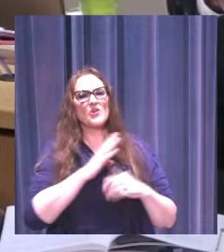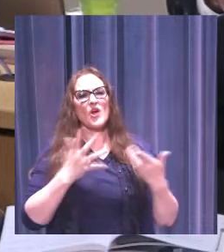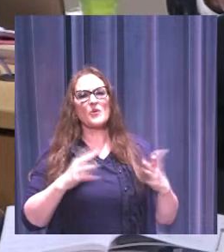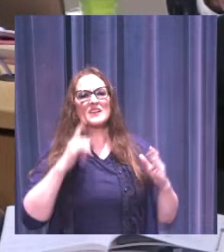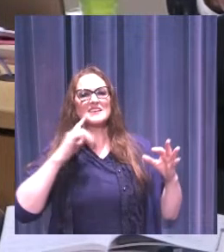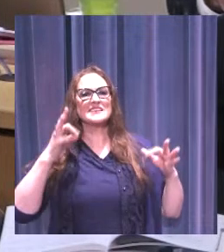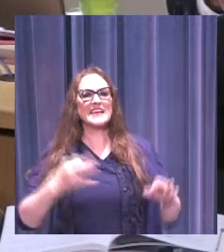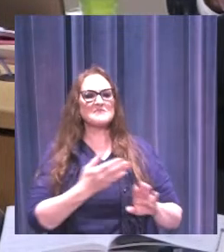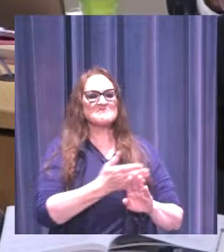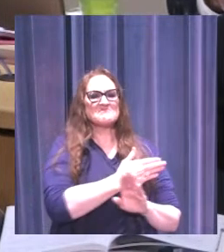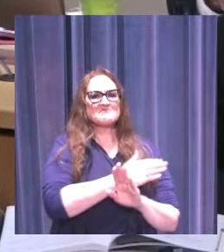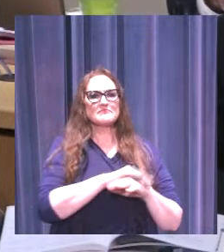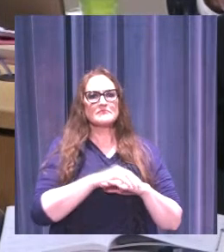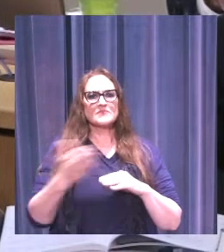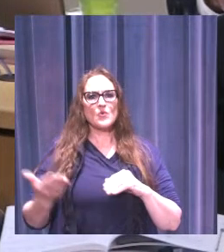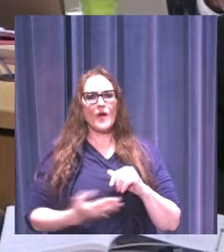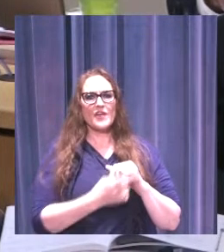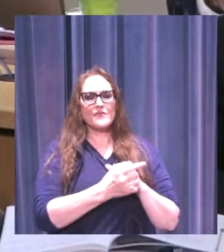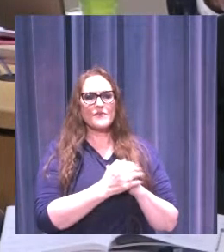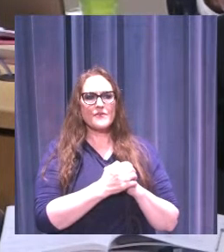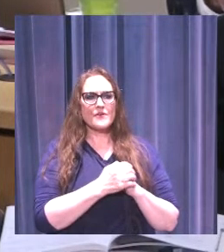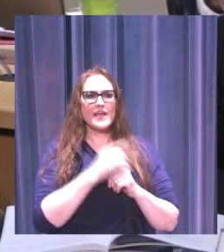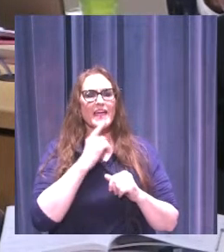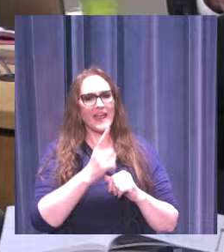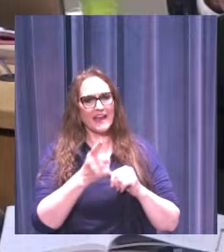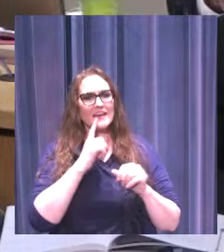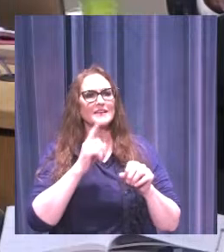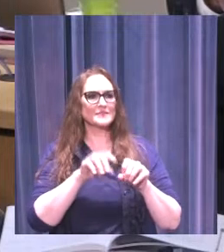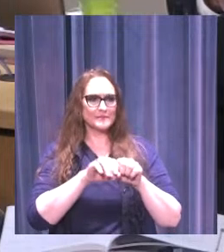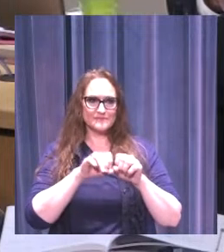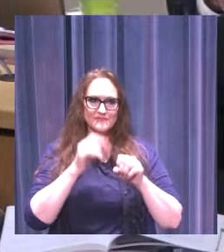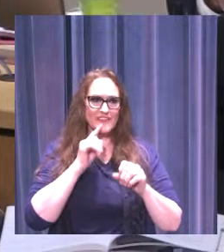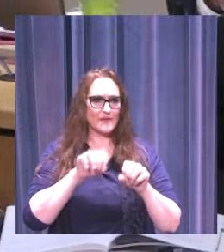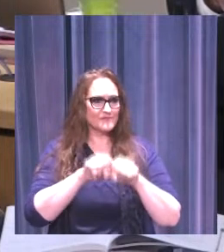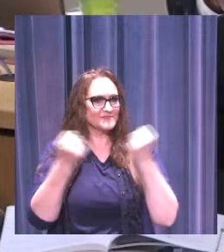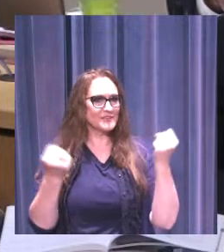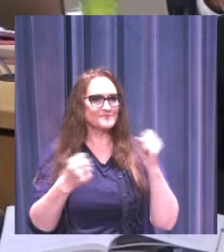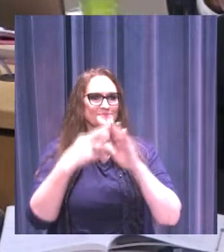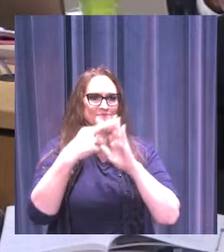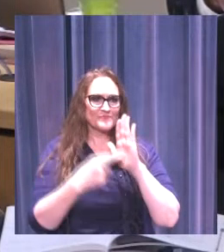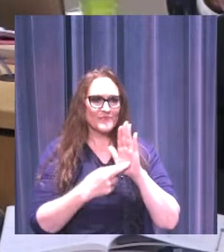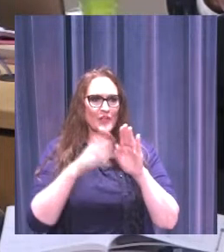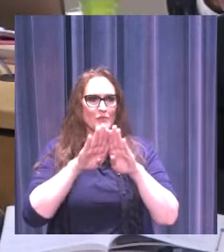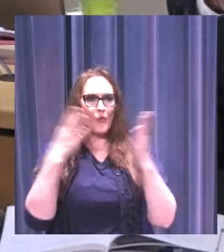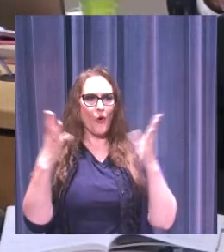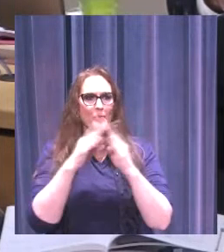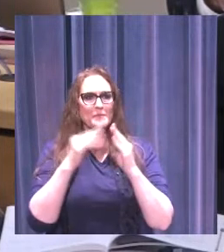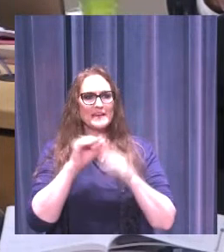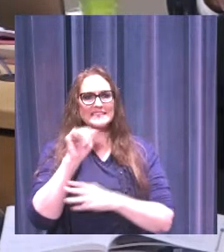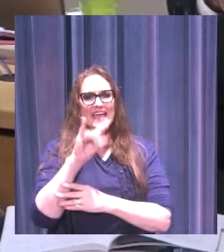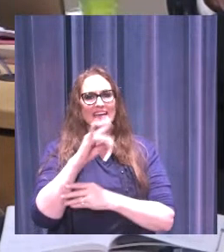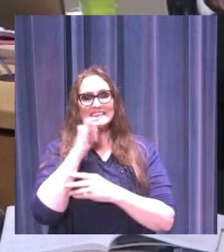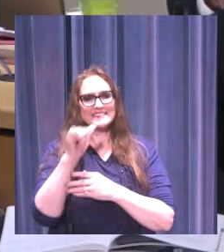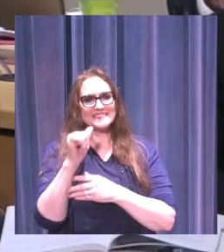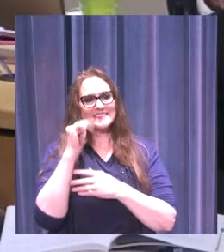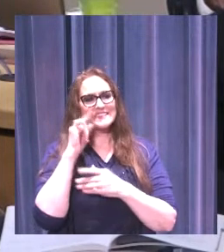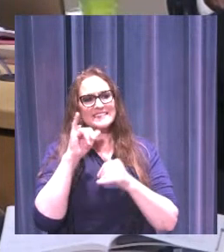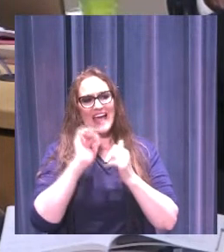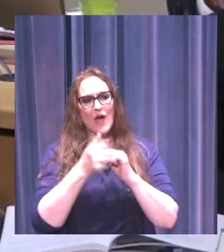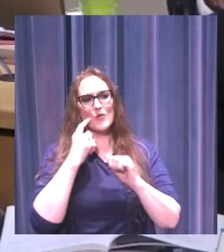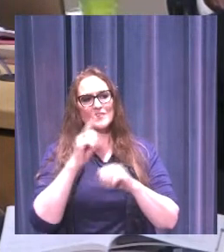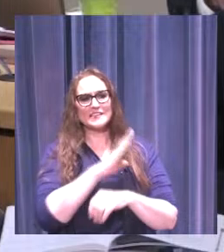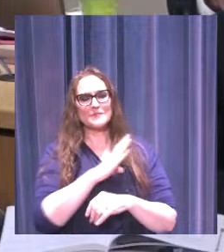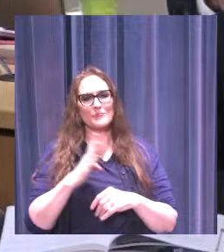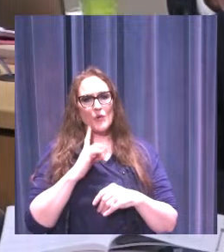her. Likely in yet another meeting that violated the Open Meetings Act, it's not a stretch since that's how this board has operated even before